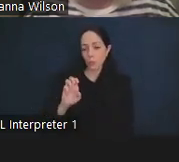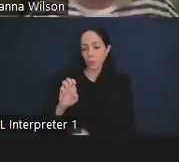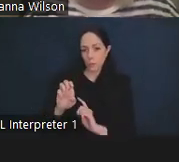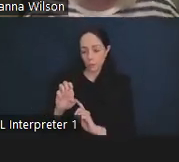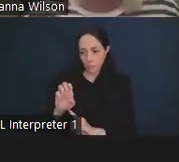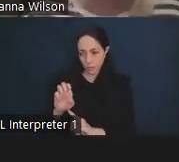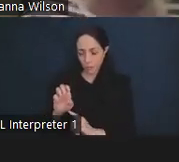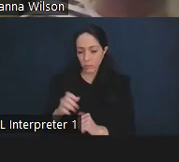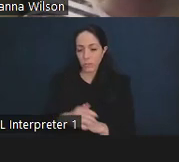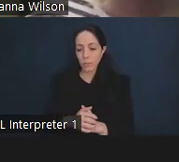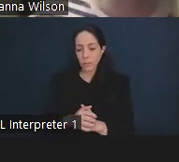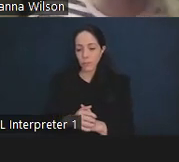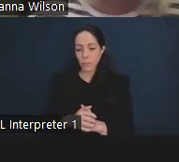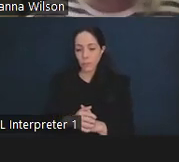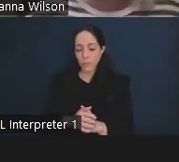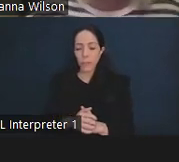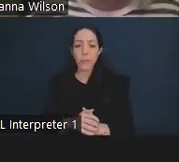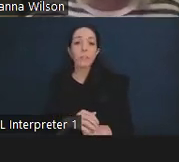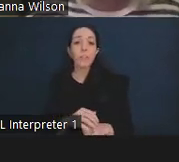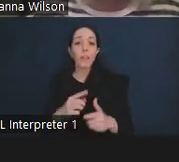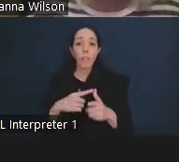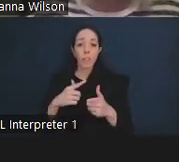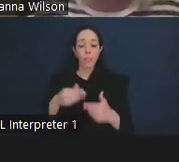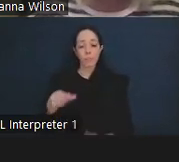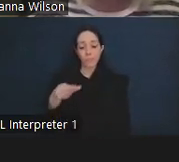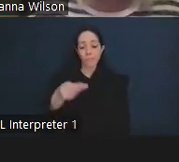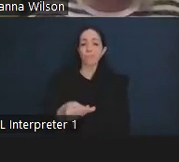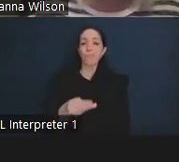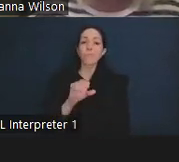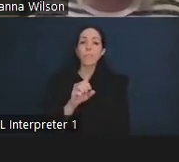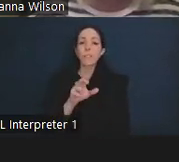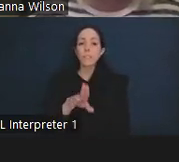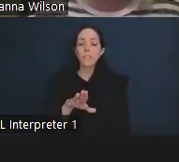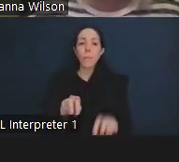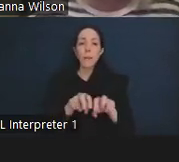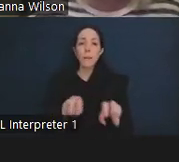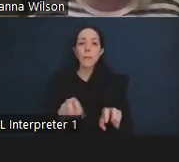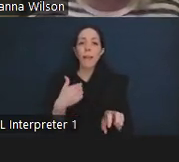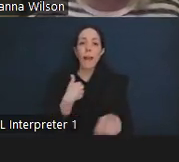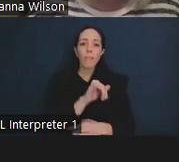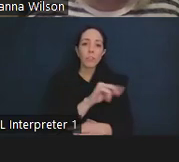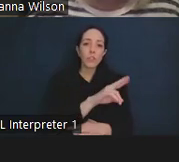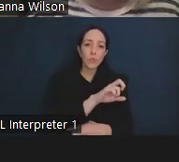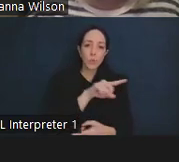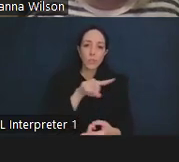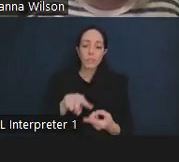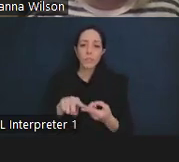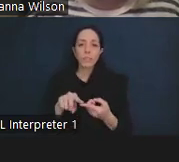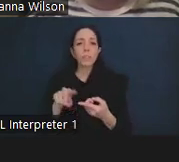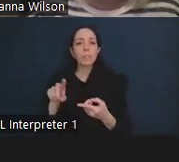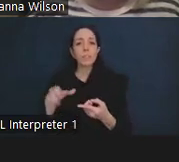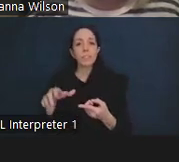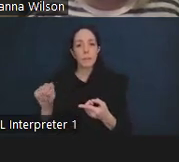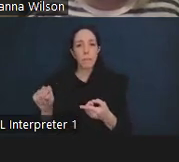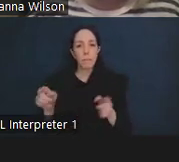case, the subcommittee members would have from June to September, because we don't meet in July or